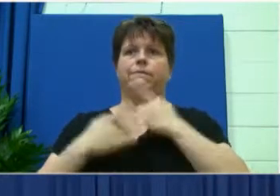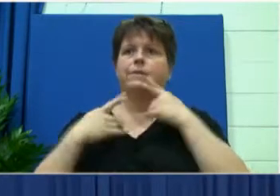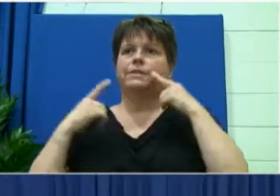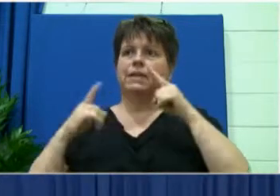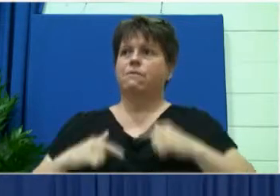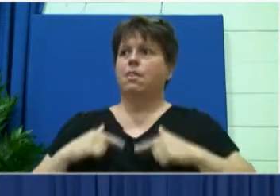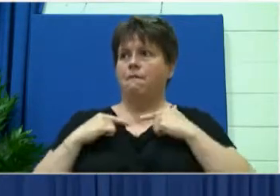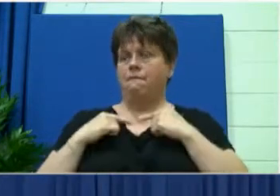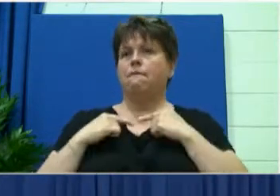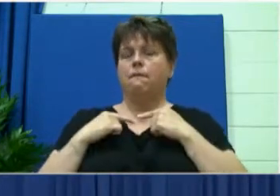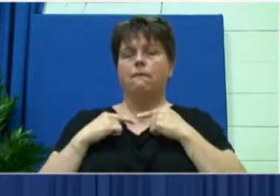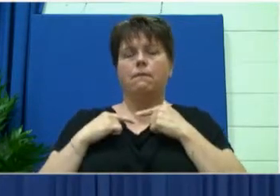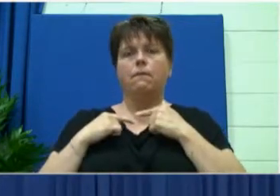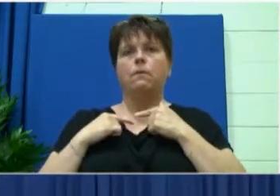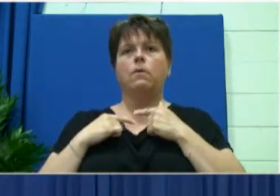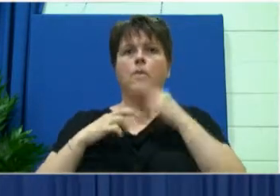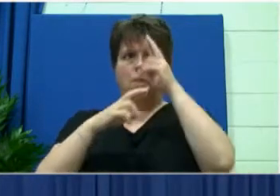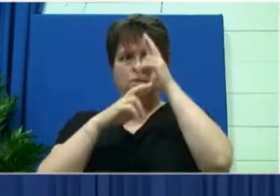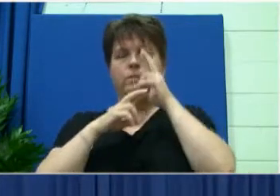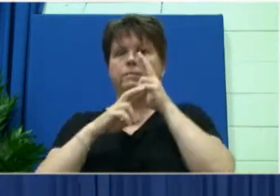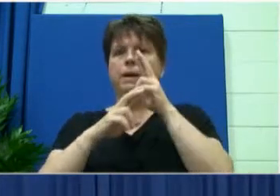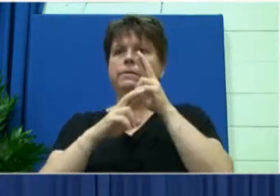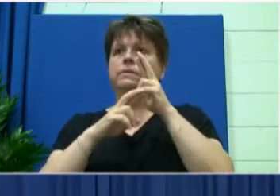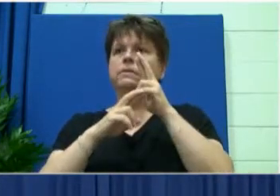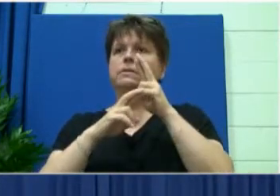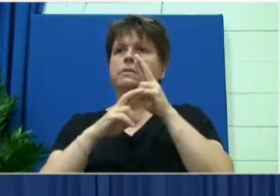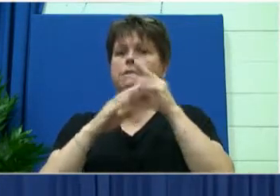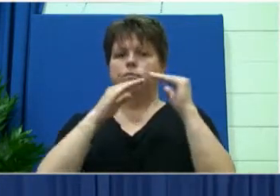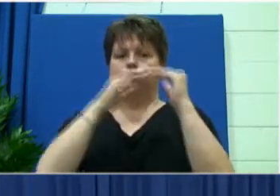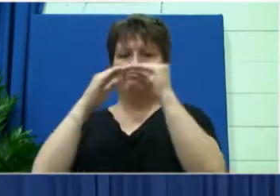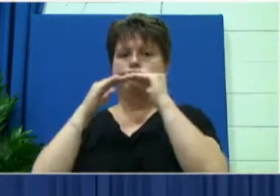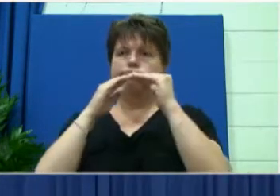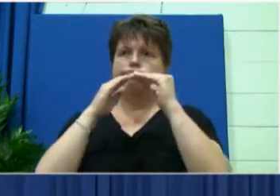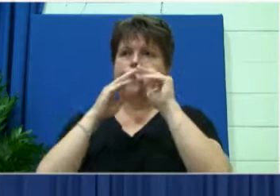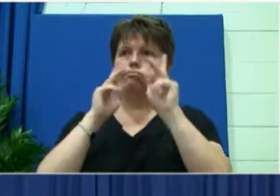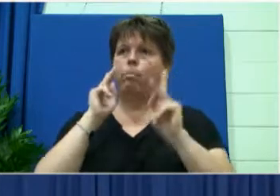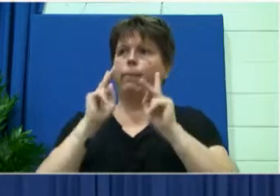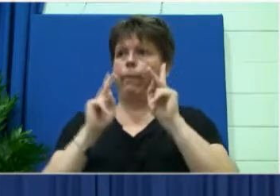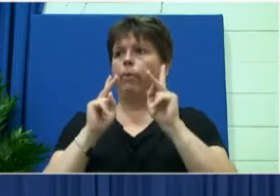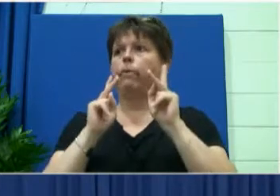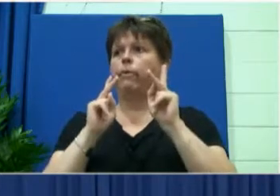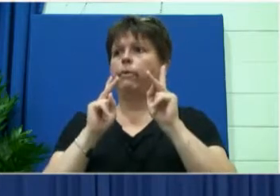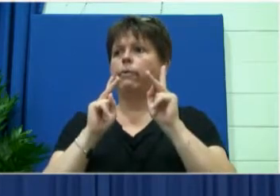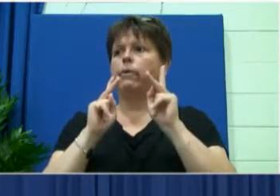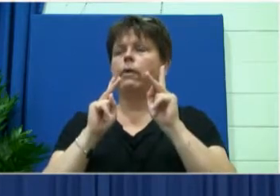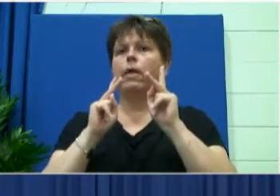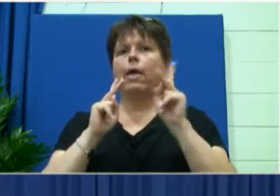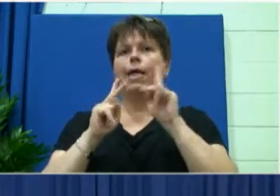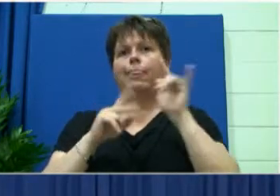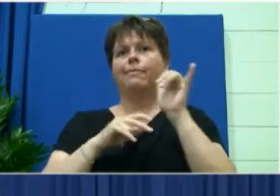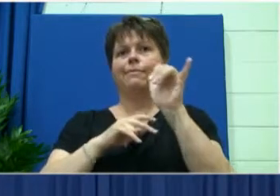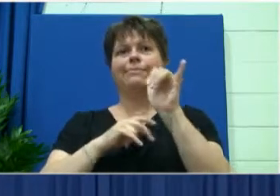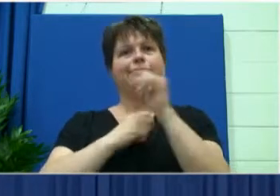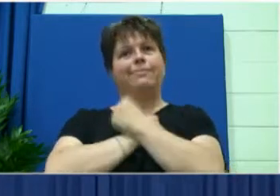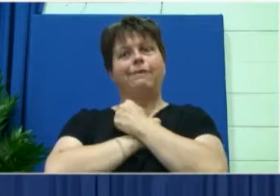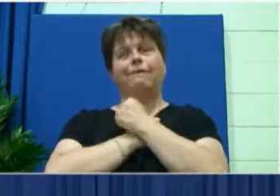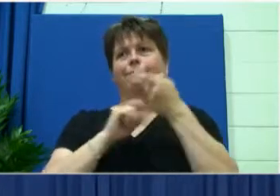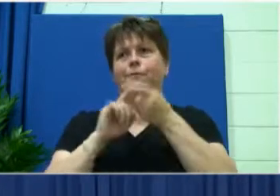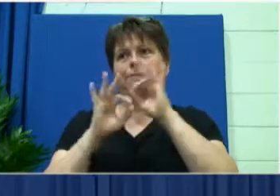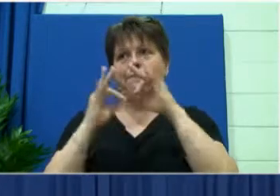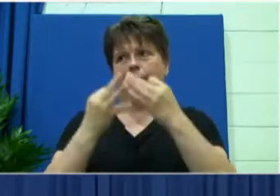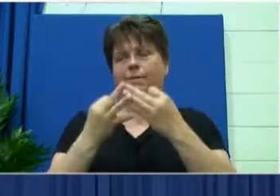successful life, the respect of your fellow human beings, and the infinite love of your